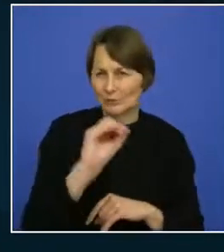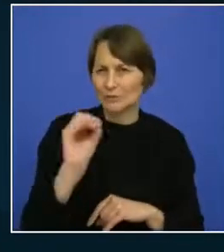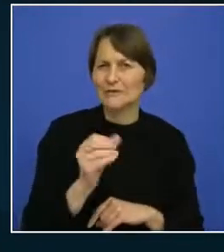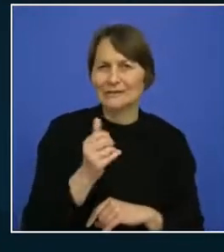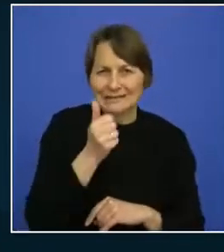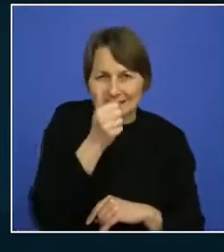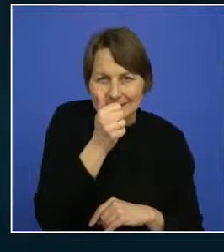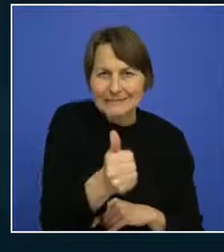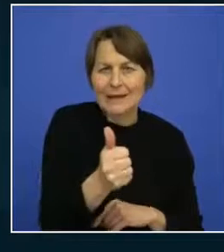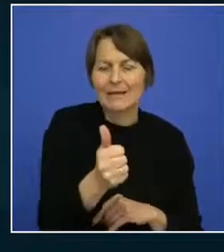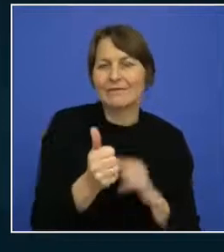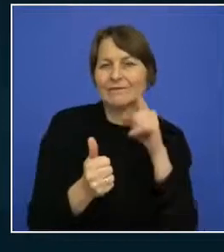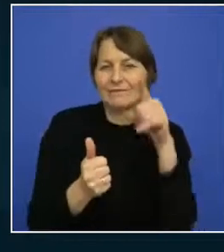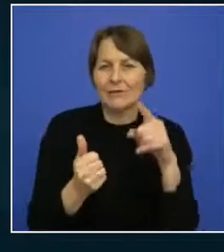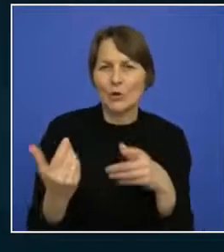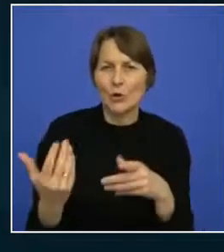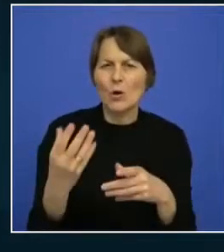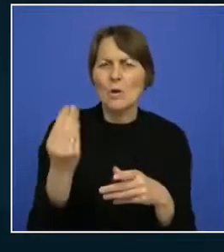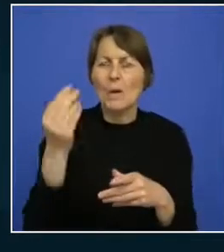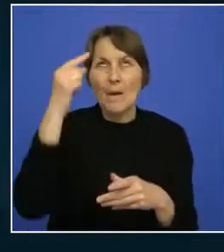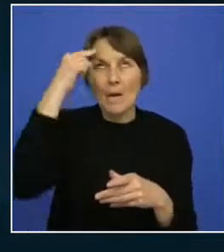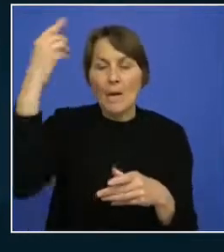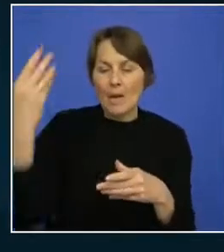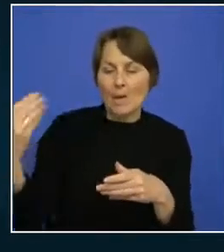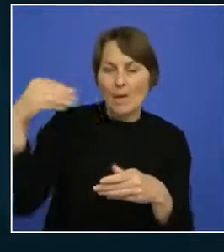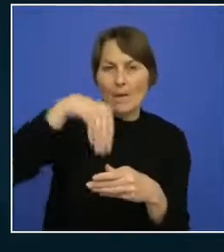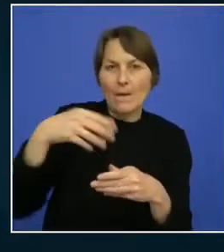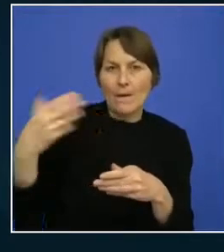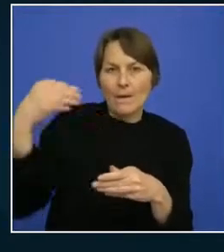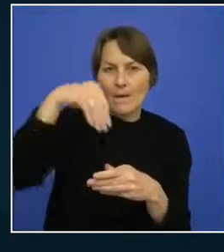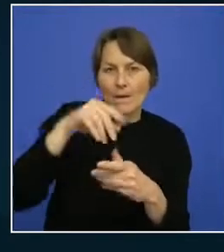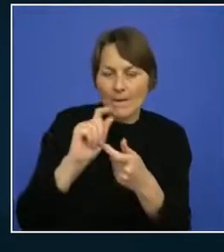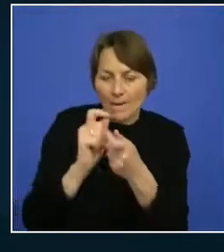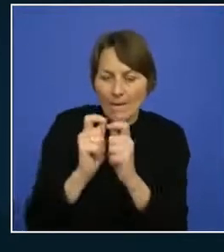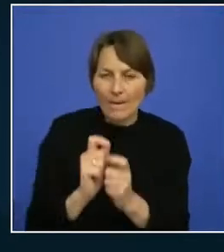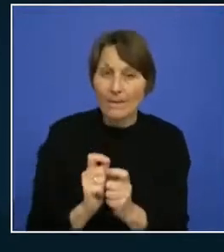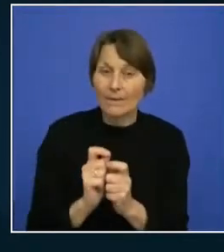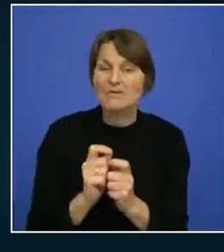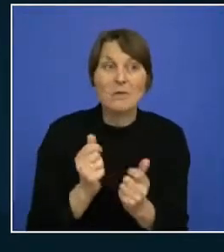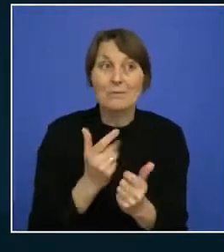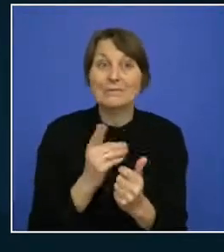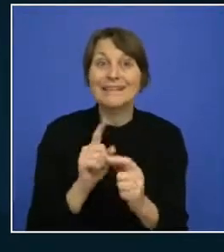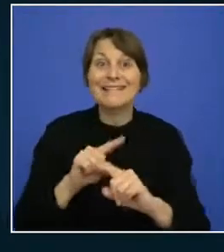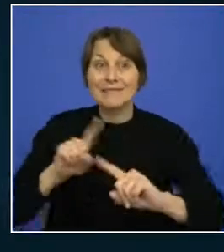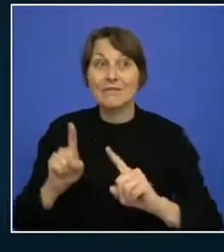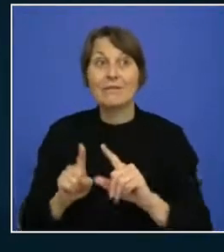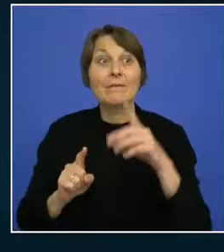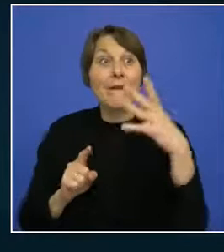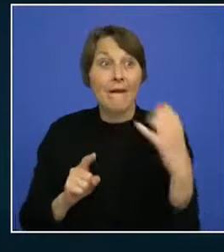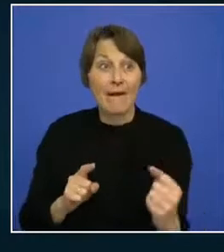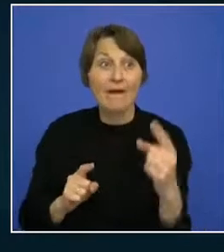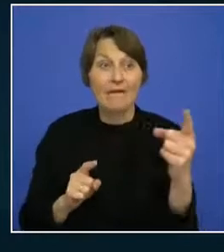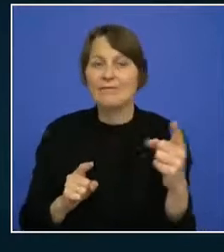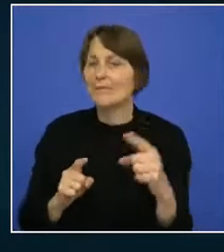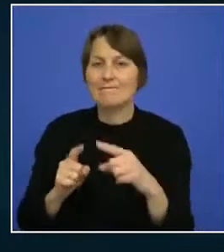differentiates your solution from any other IoT solution out there. Because if you're familiar with building